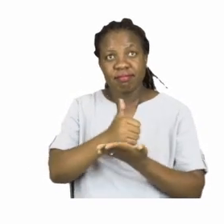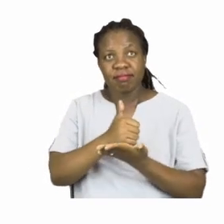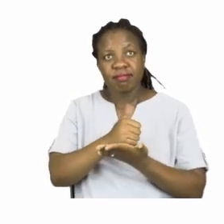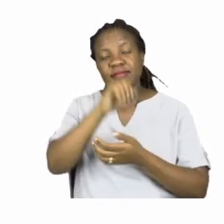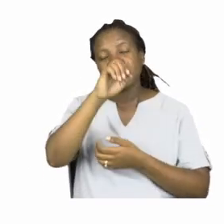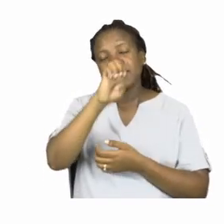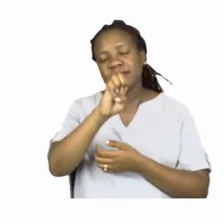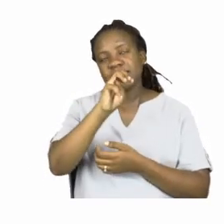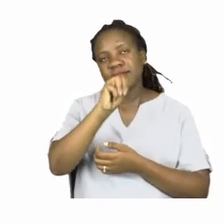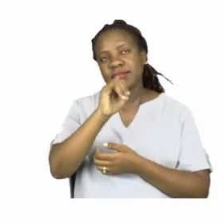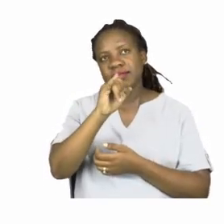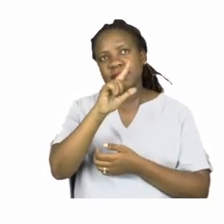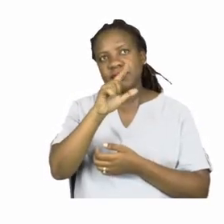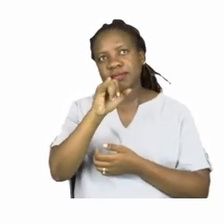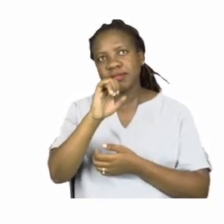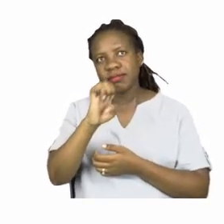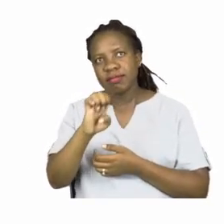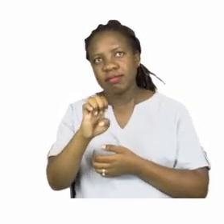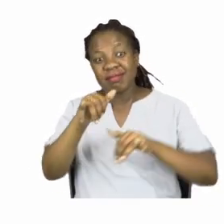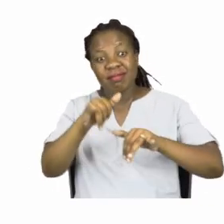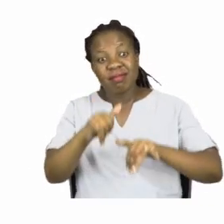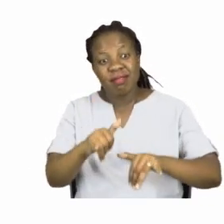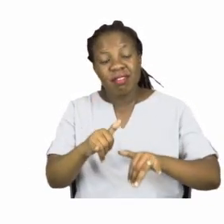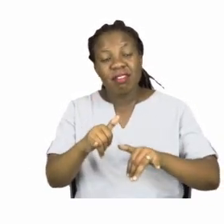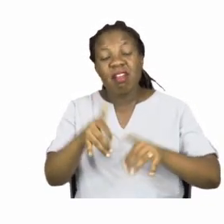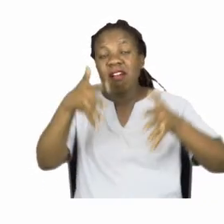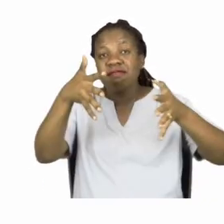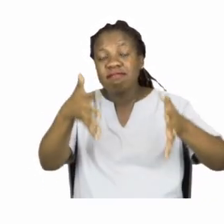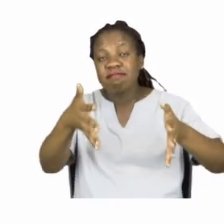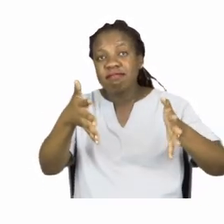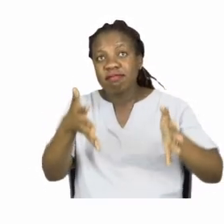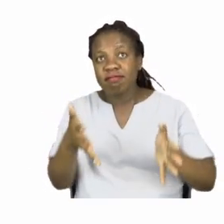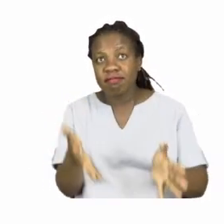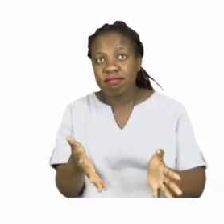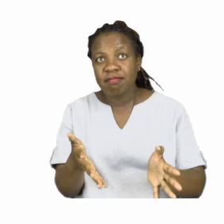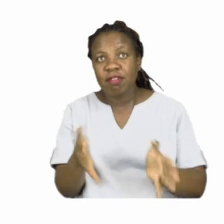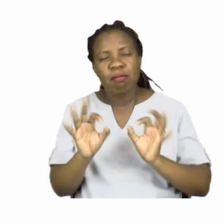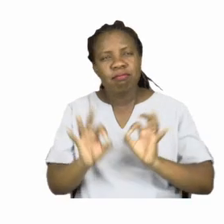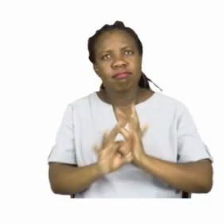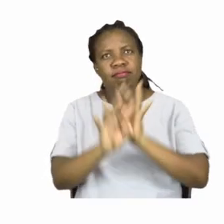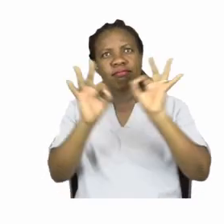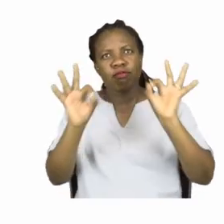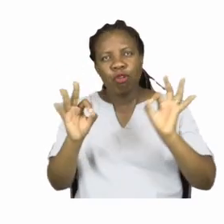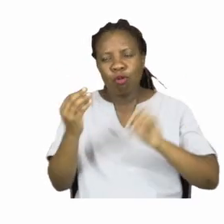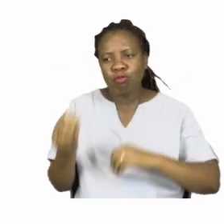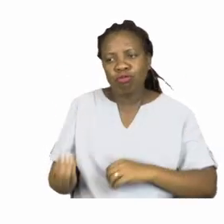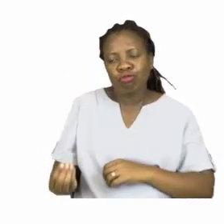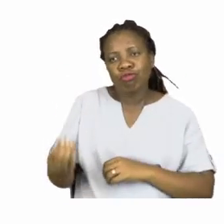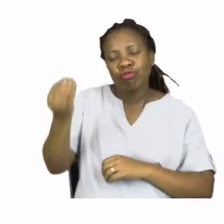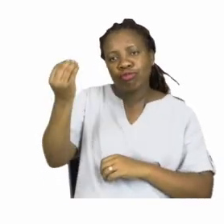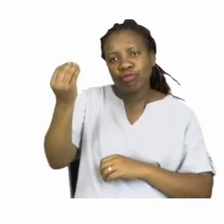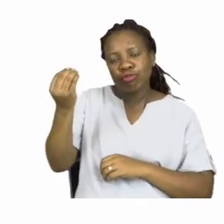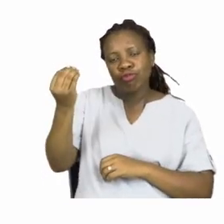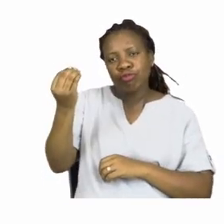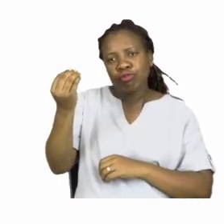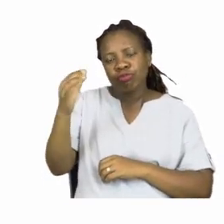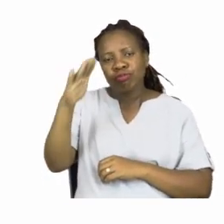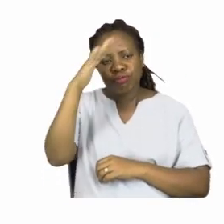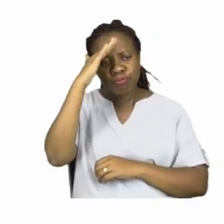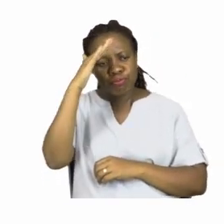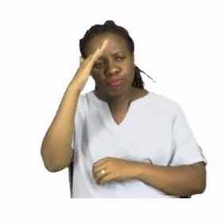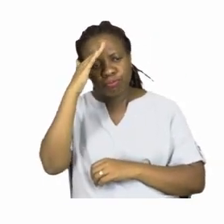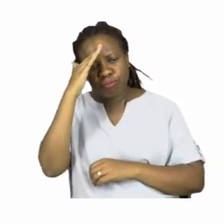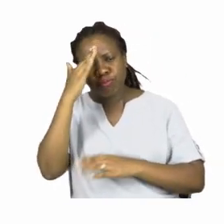Emil lived in a pretty village. When he grew older, he had to find work in the